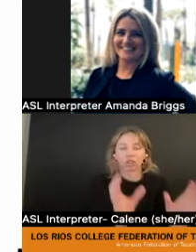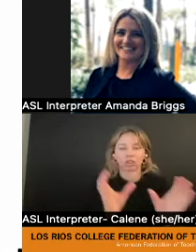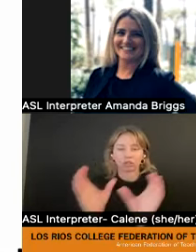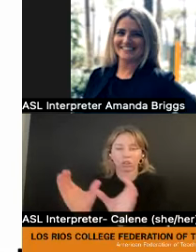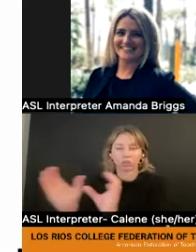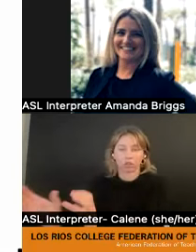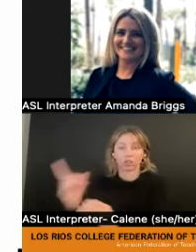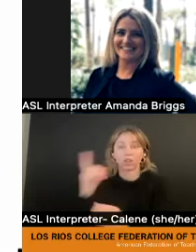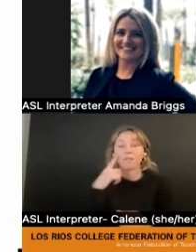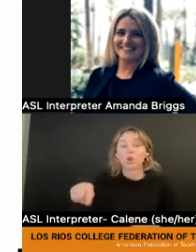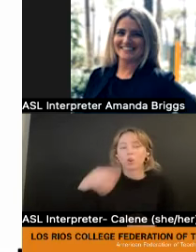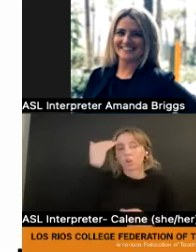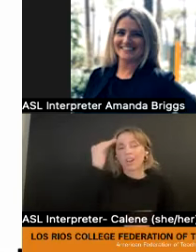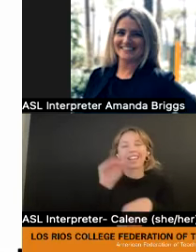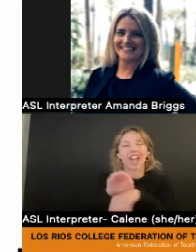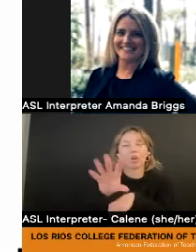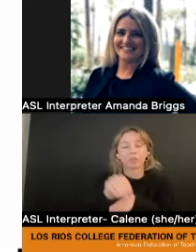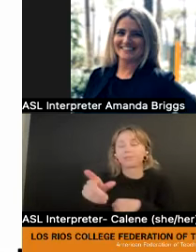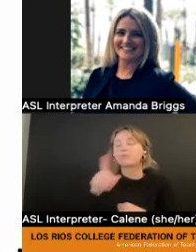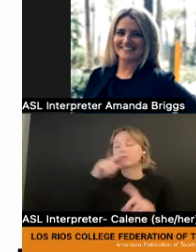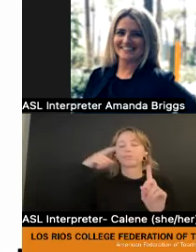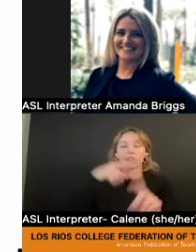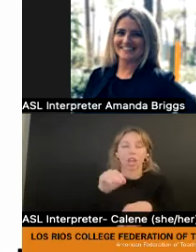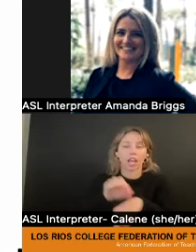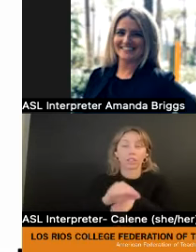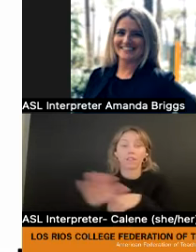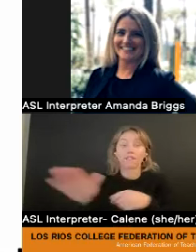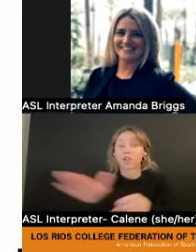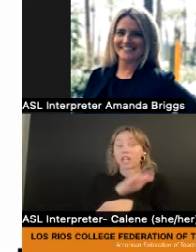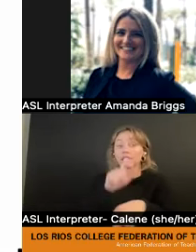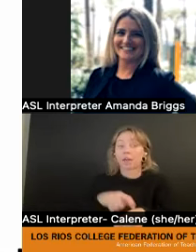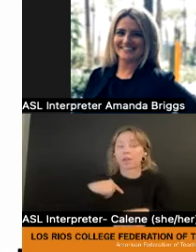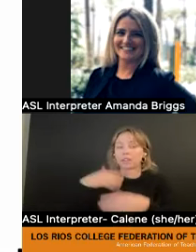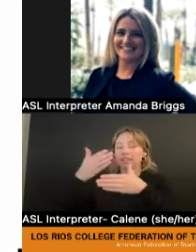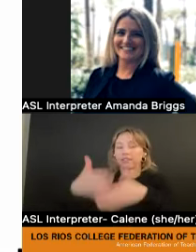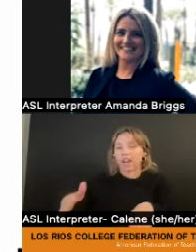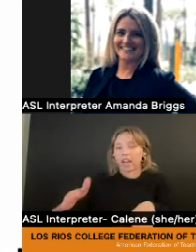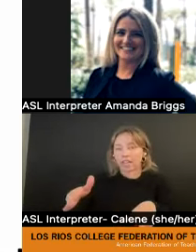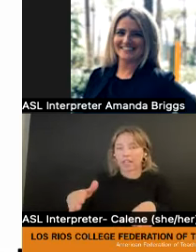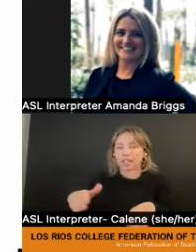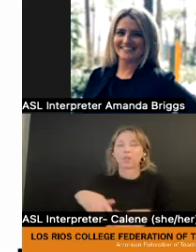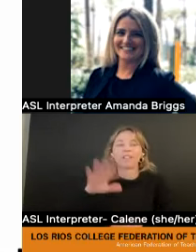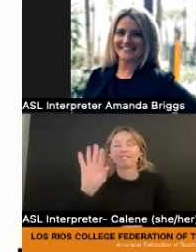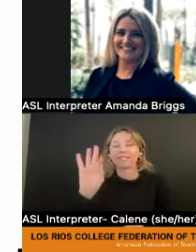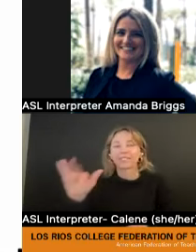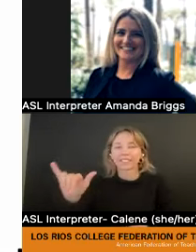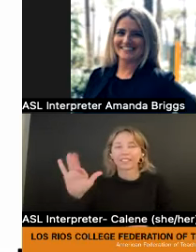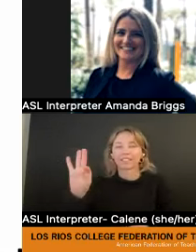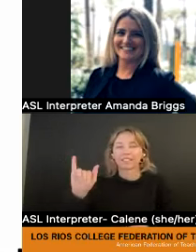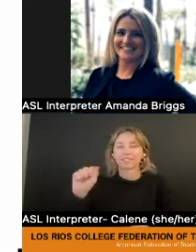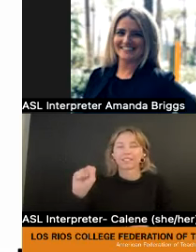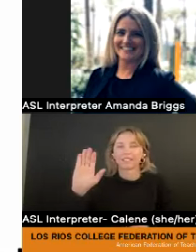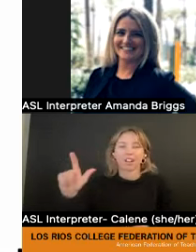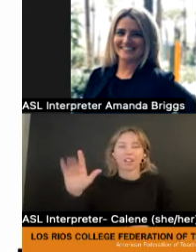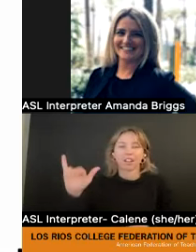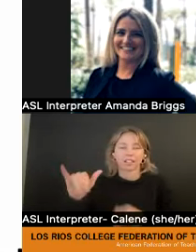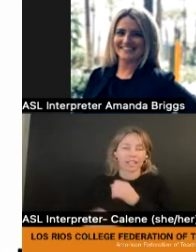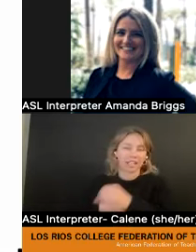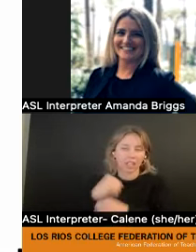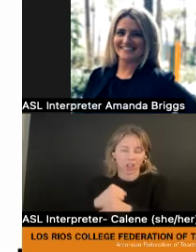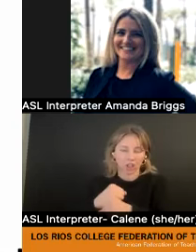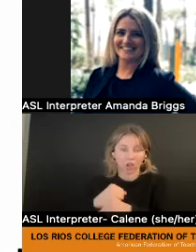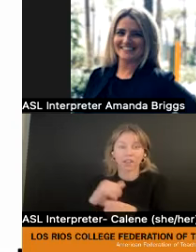know counseling is basically the full timers are divided onto a fiscal year calendar, 174 days that goes